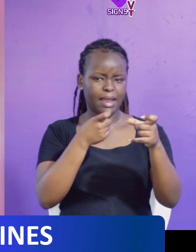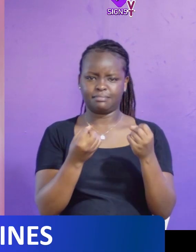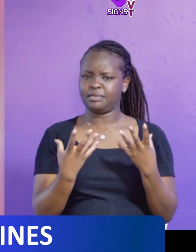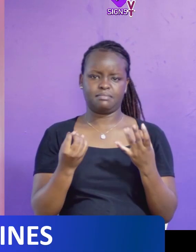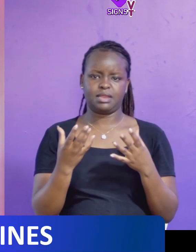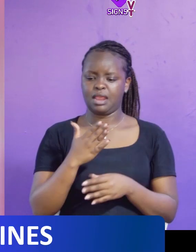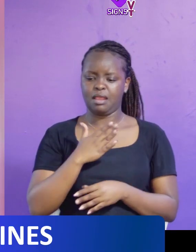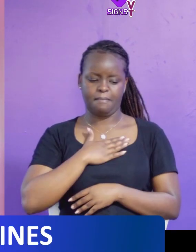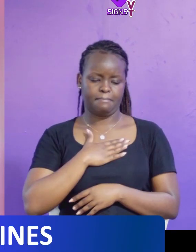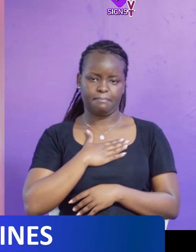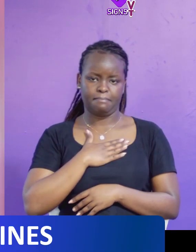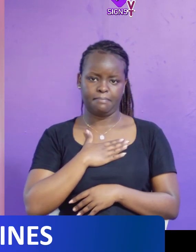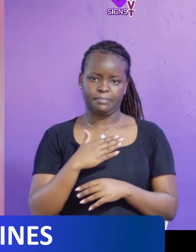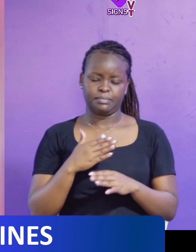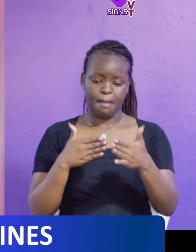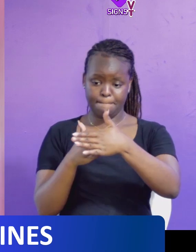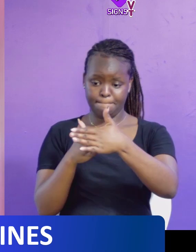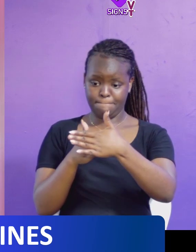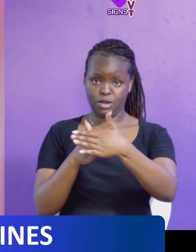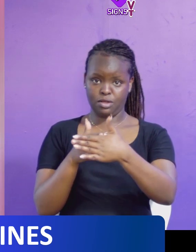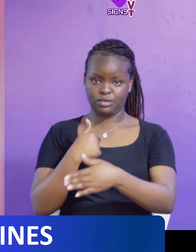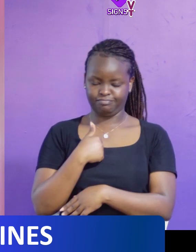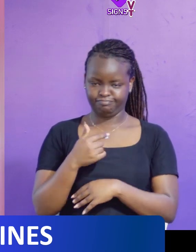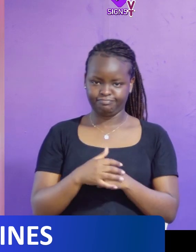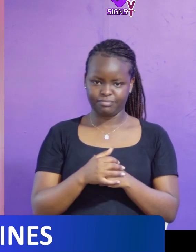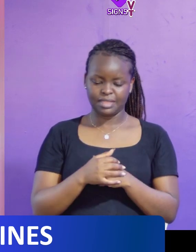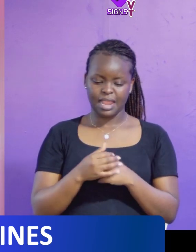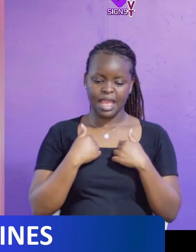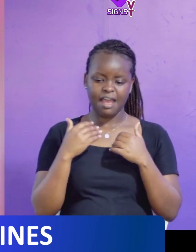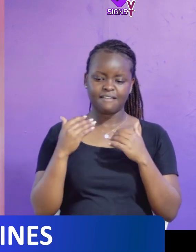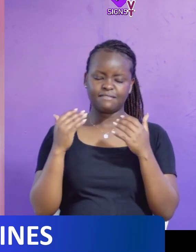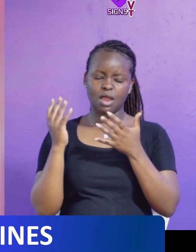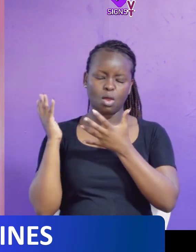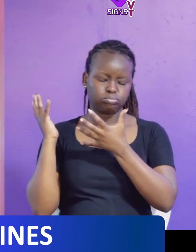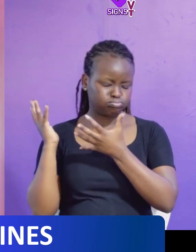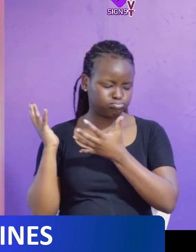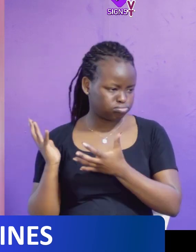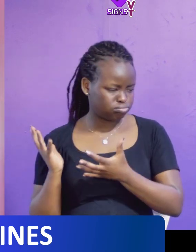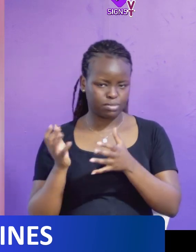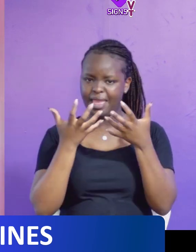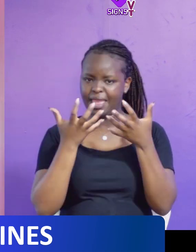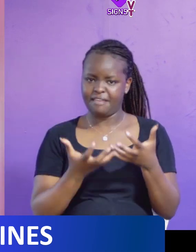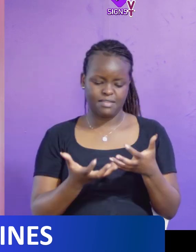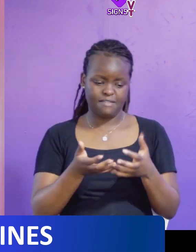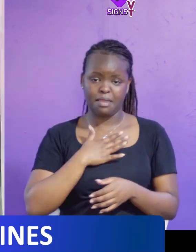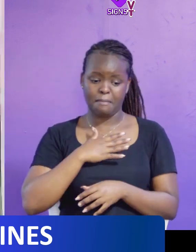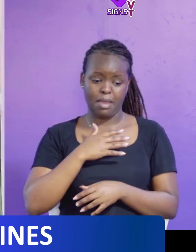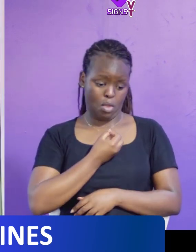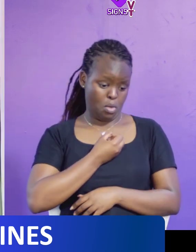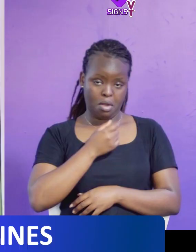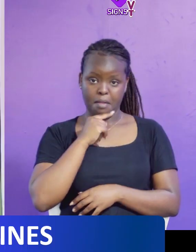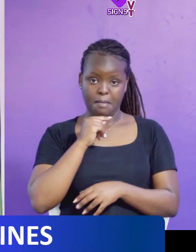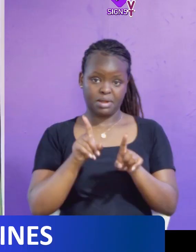has carried huge burdens on my behalf. Burdens that even my own brothers could not. Our